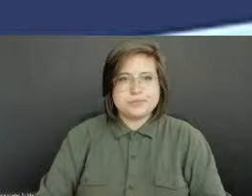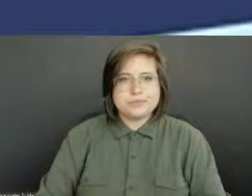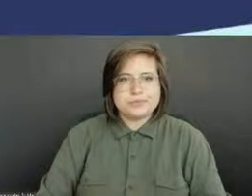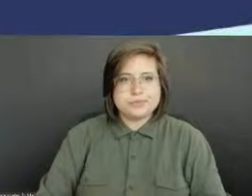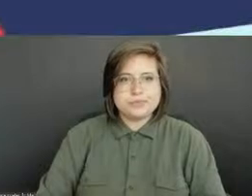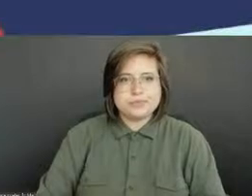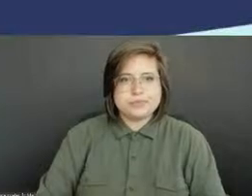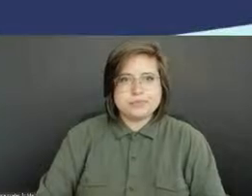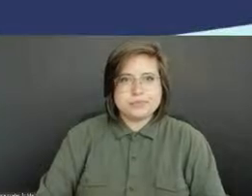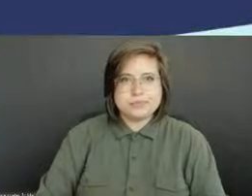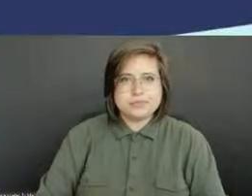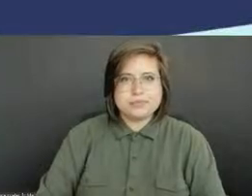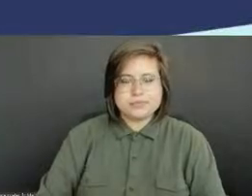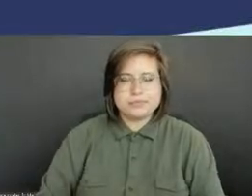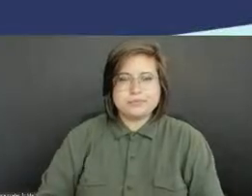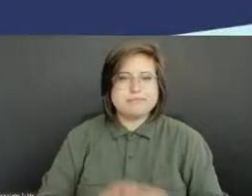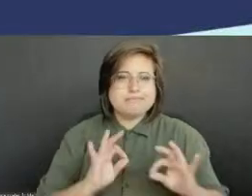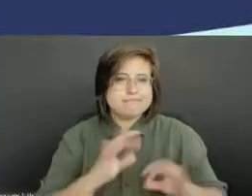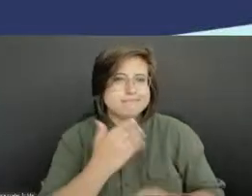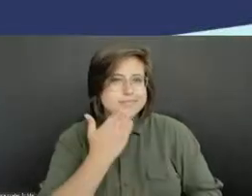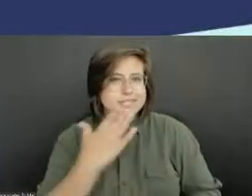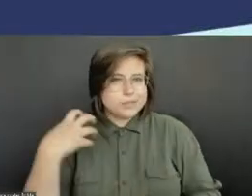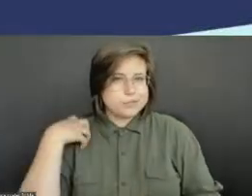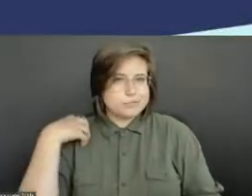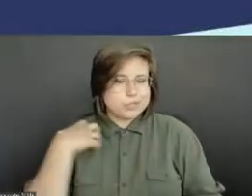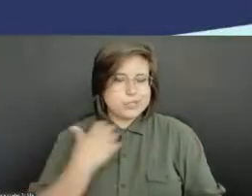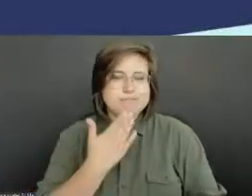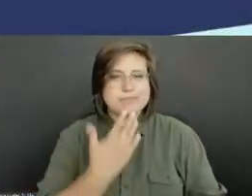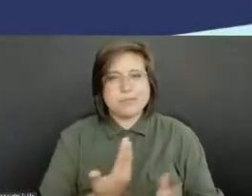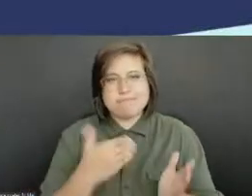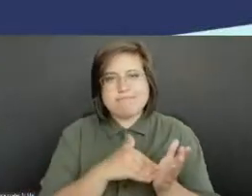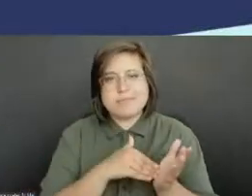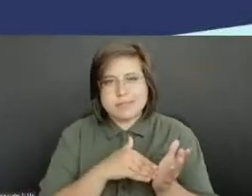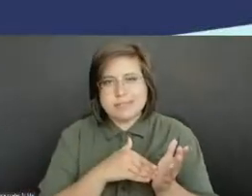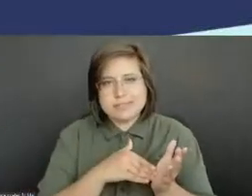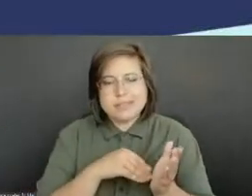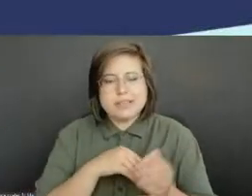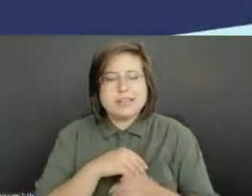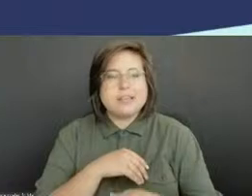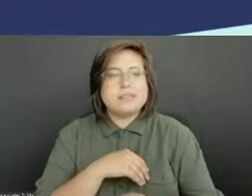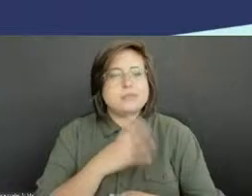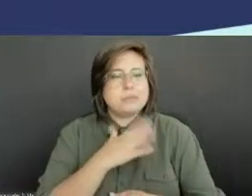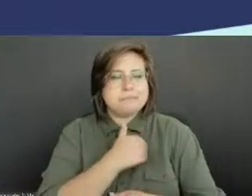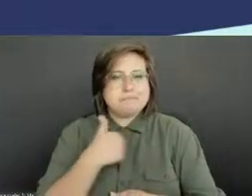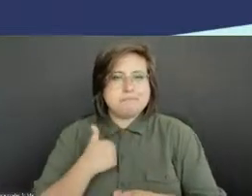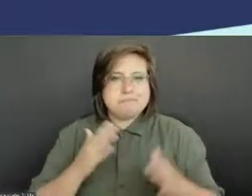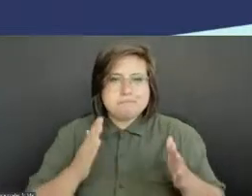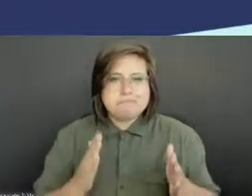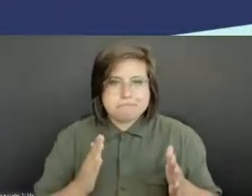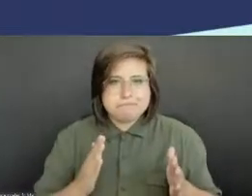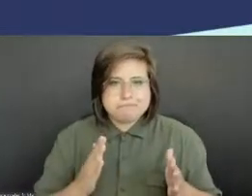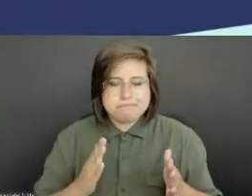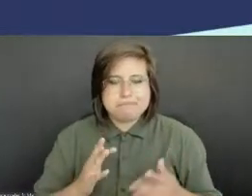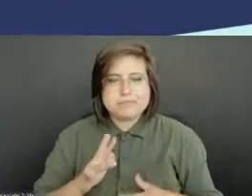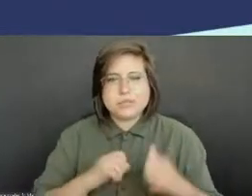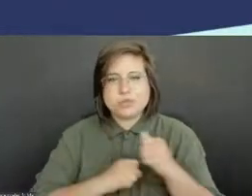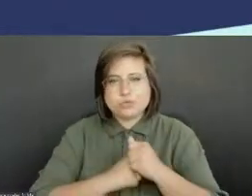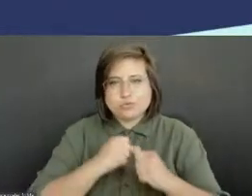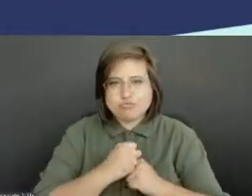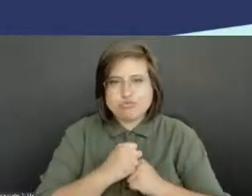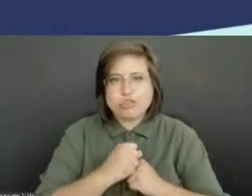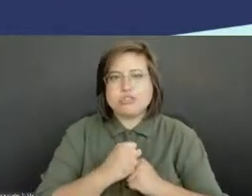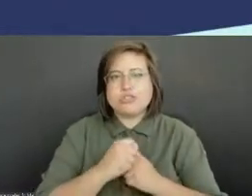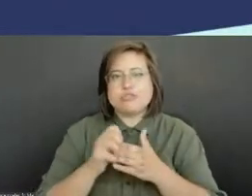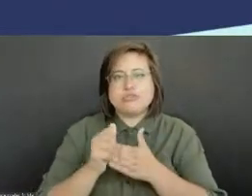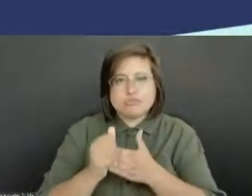Thank you, Madam Chair, and thank you again for members of our structural drivers